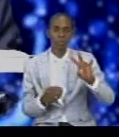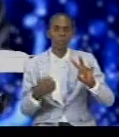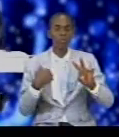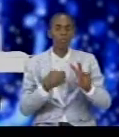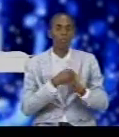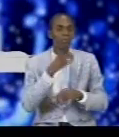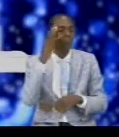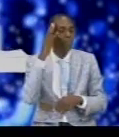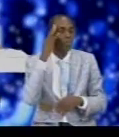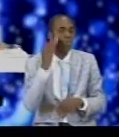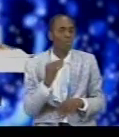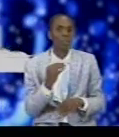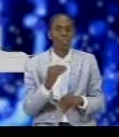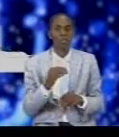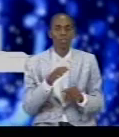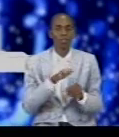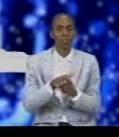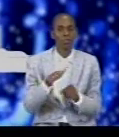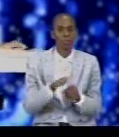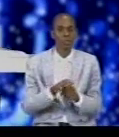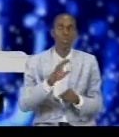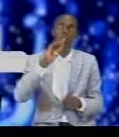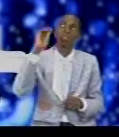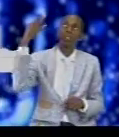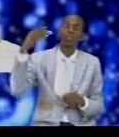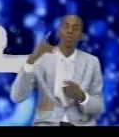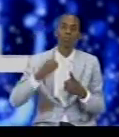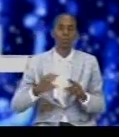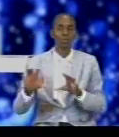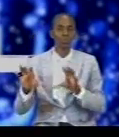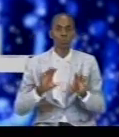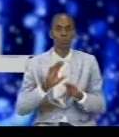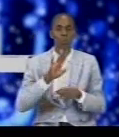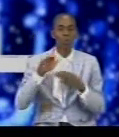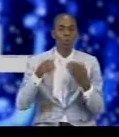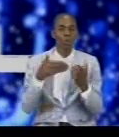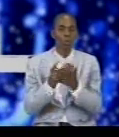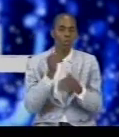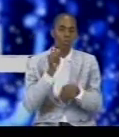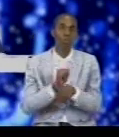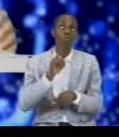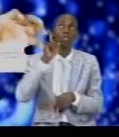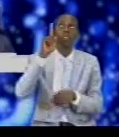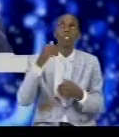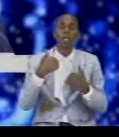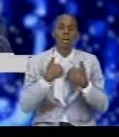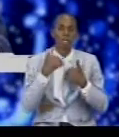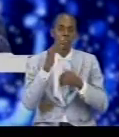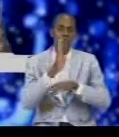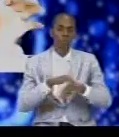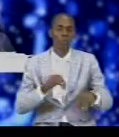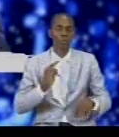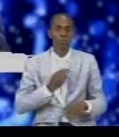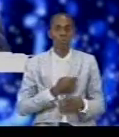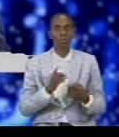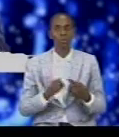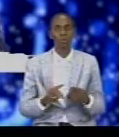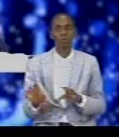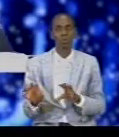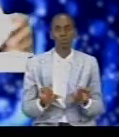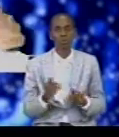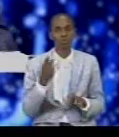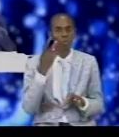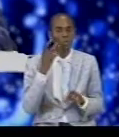grace to be able to do the work he has called us to do. Sufficient grace. You need to see this, 2 Corinthians.